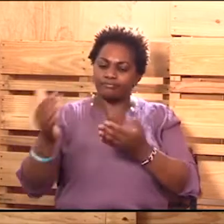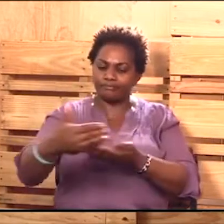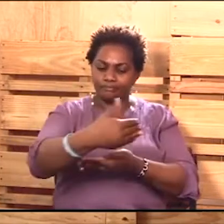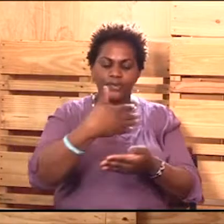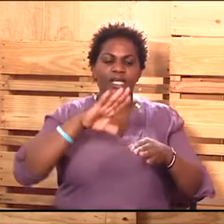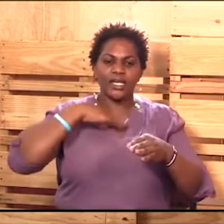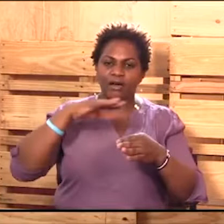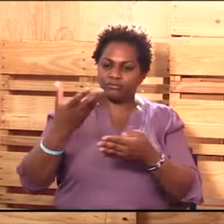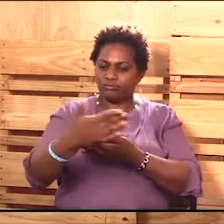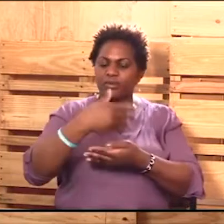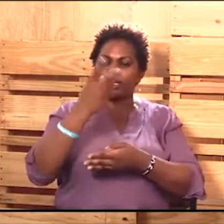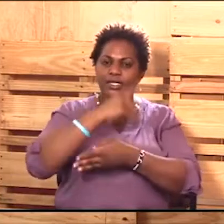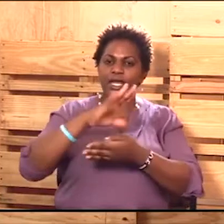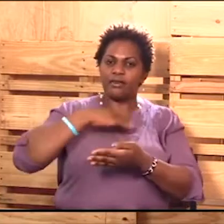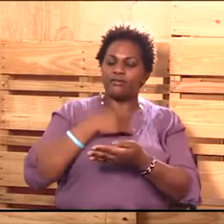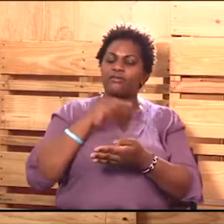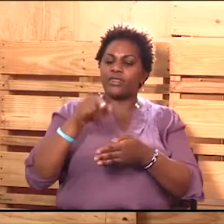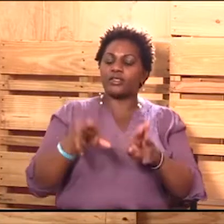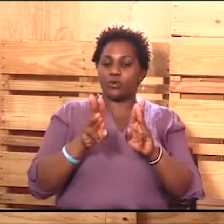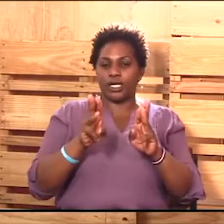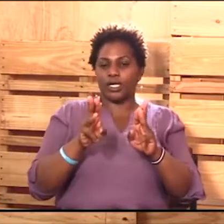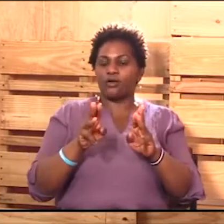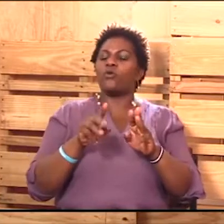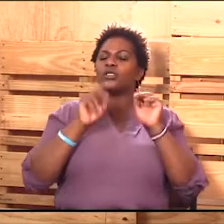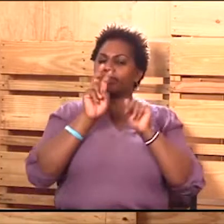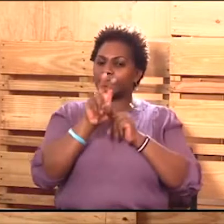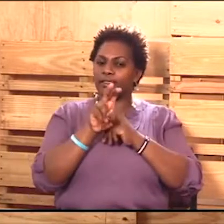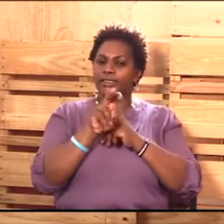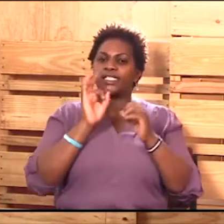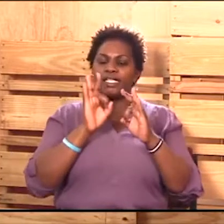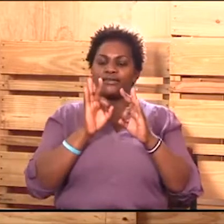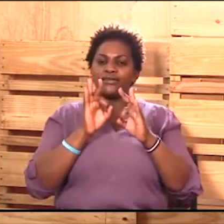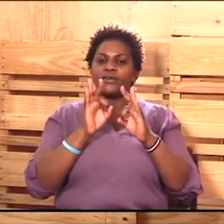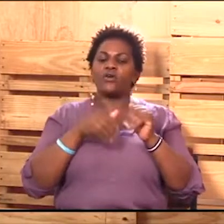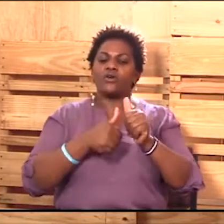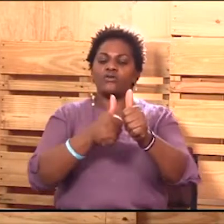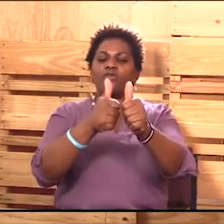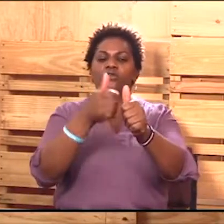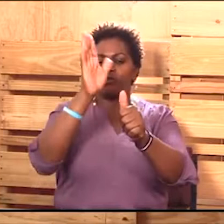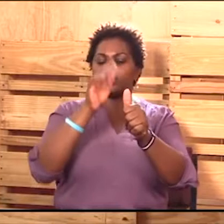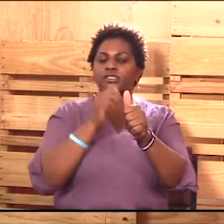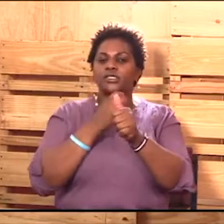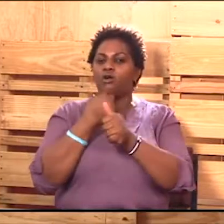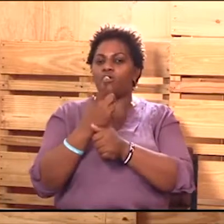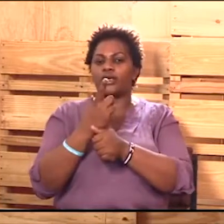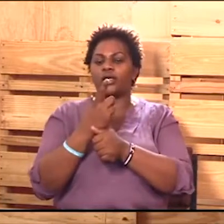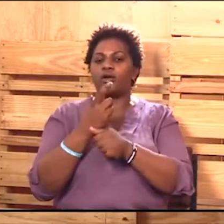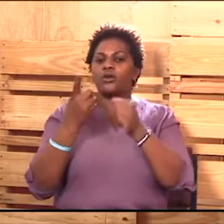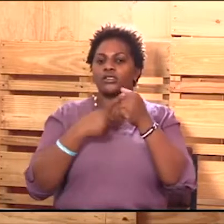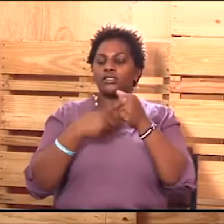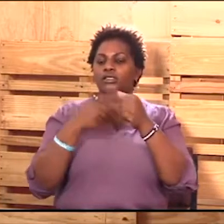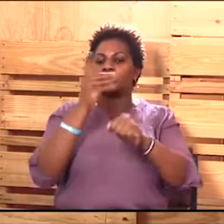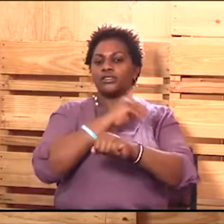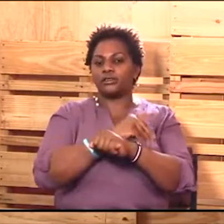Just listen and note. In this way, I will test them and see whether they will follow my instructions. On the sixth